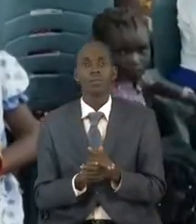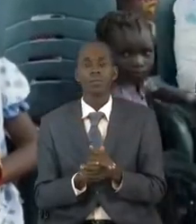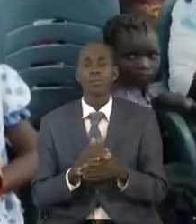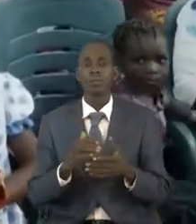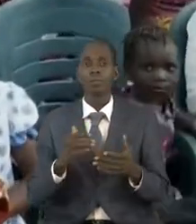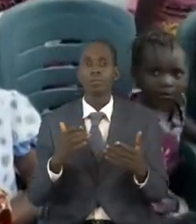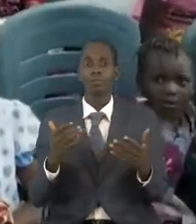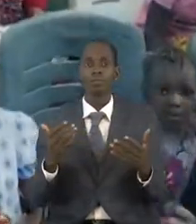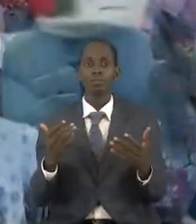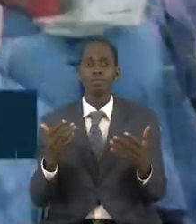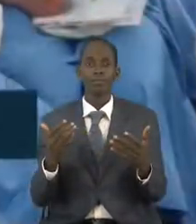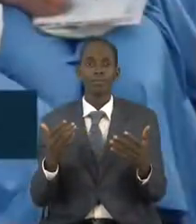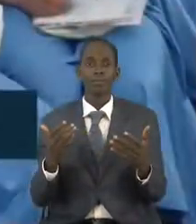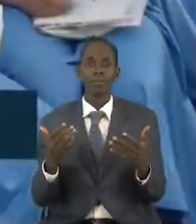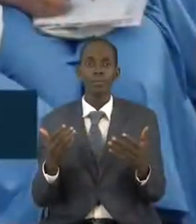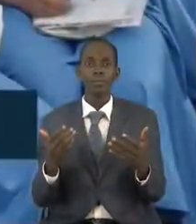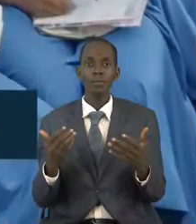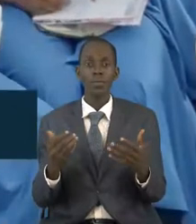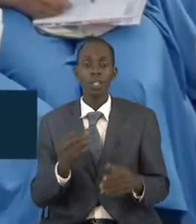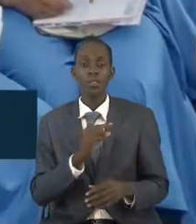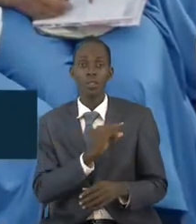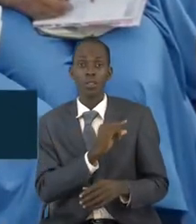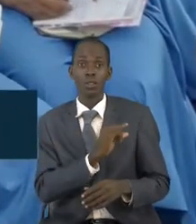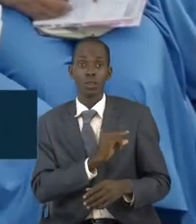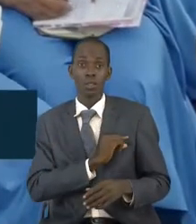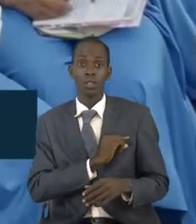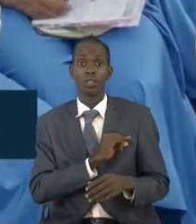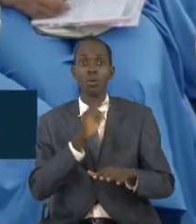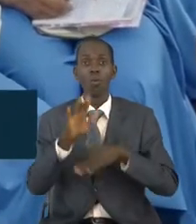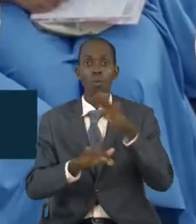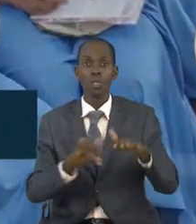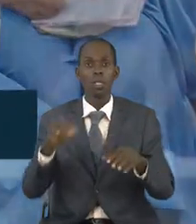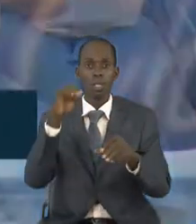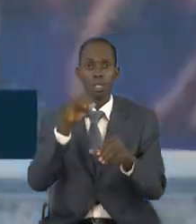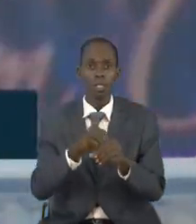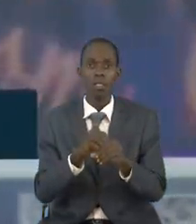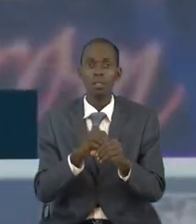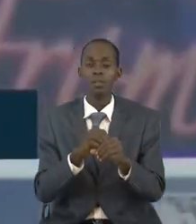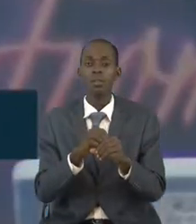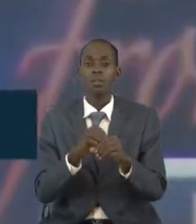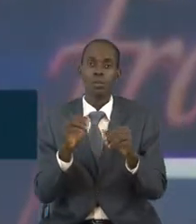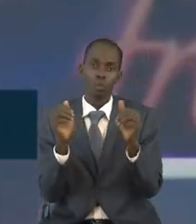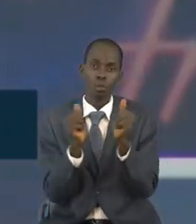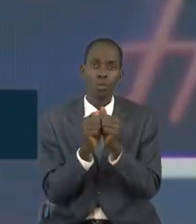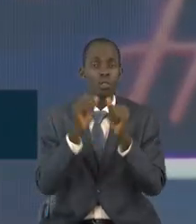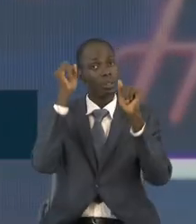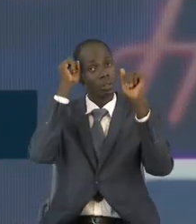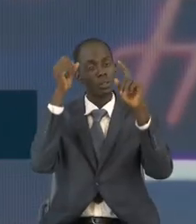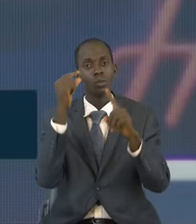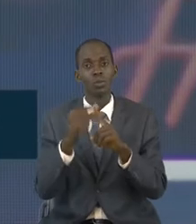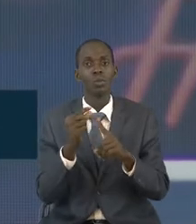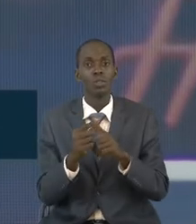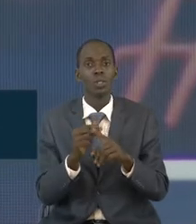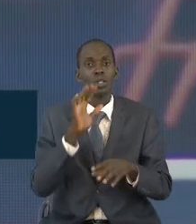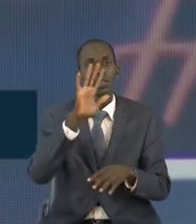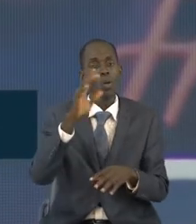in line with his word. When you do something conscientiously, your mind is